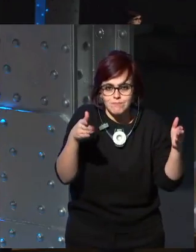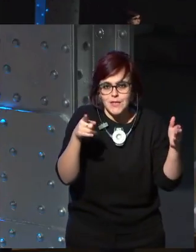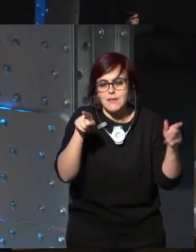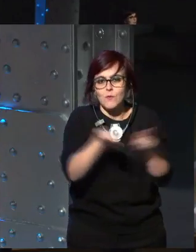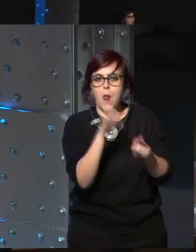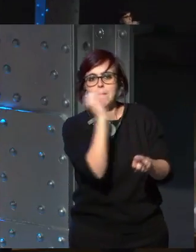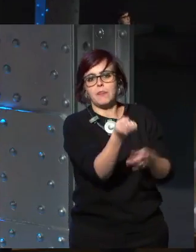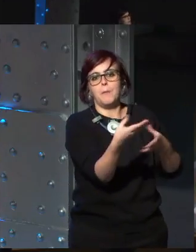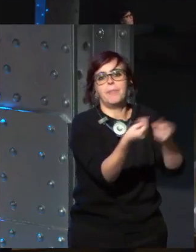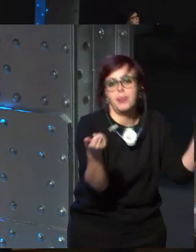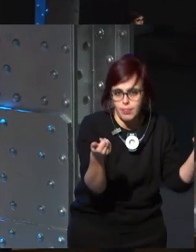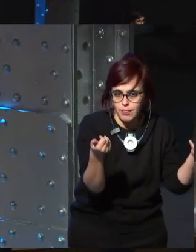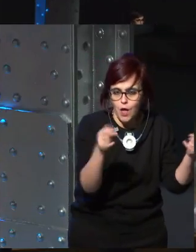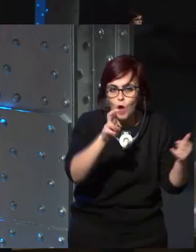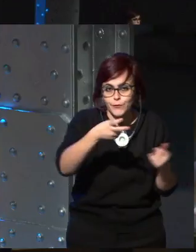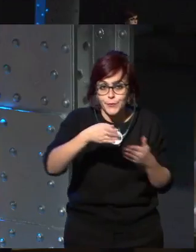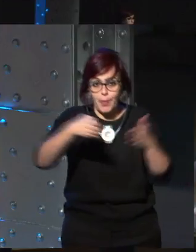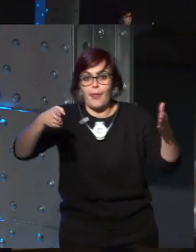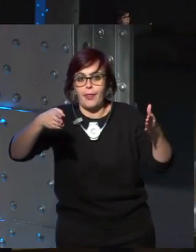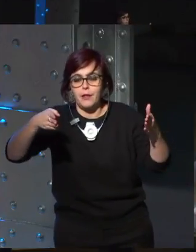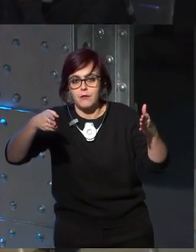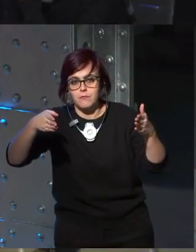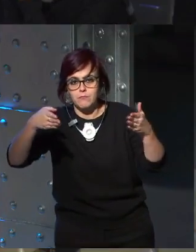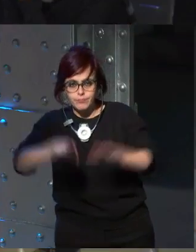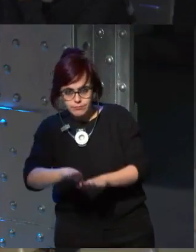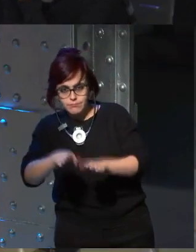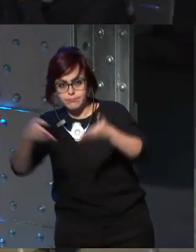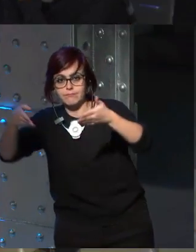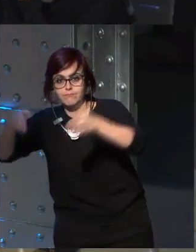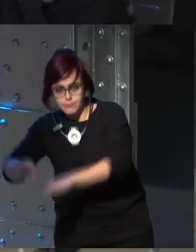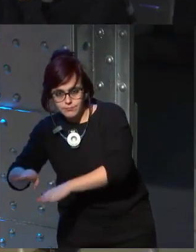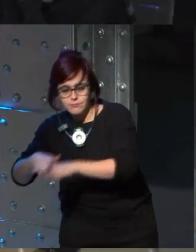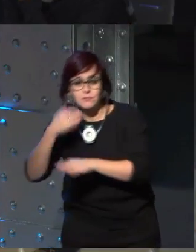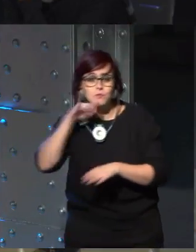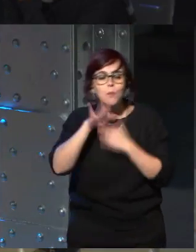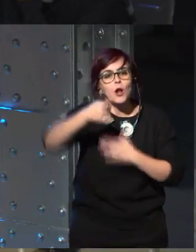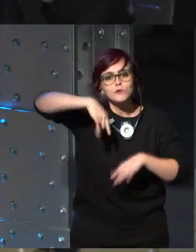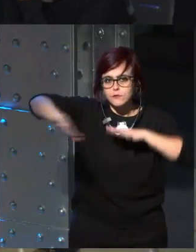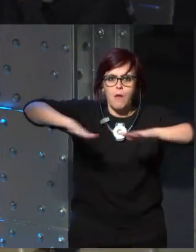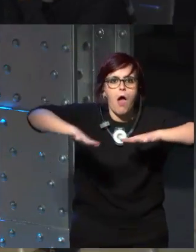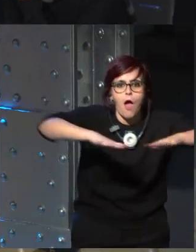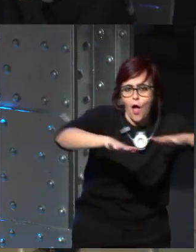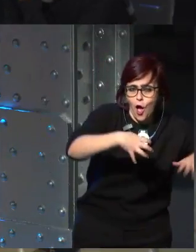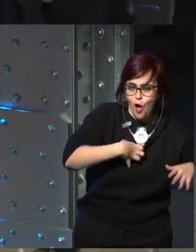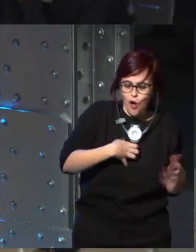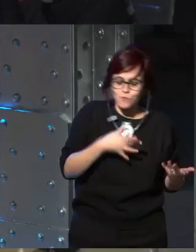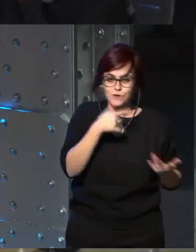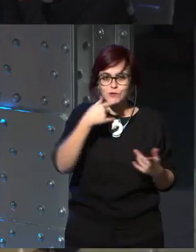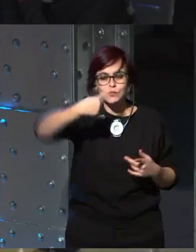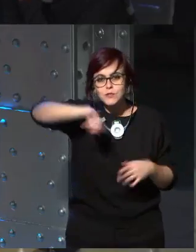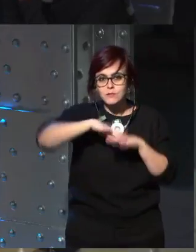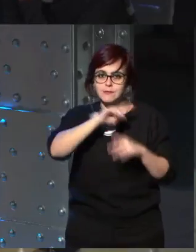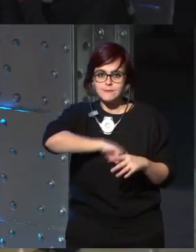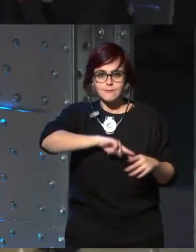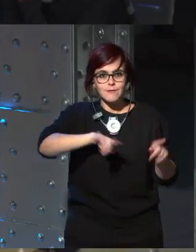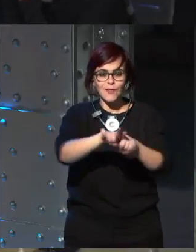one before, and it never dies off. And sometimes honouring the things that we leave behind, but we never stop. That's the sensation